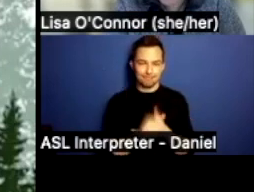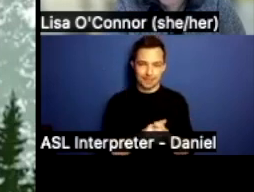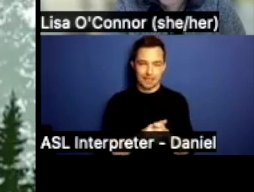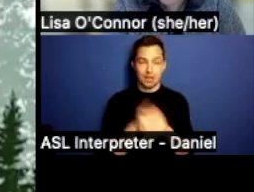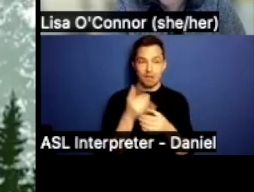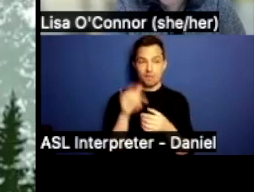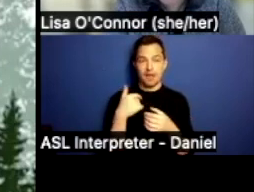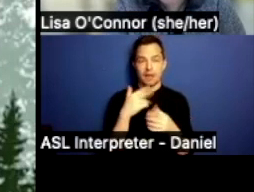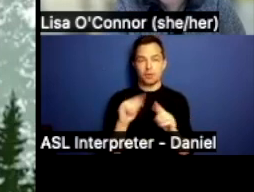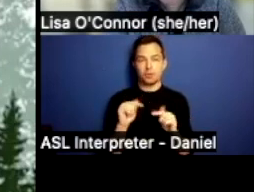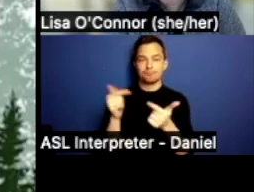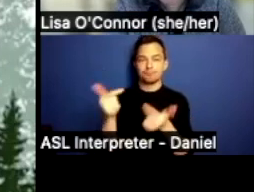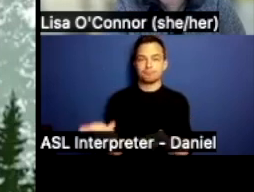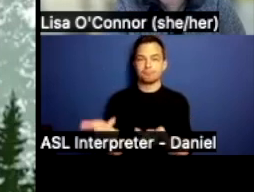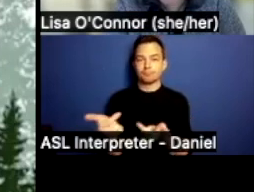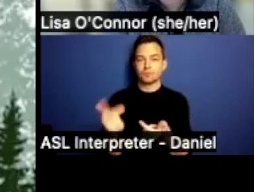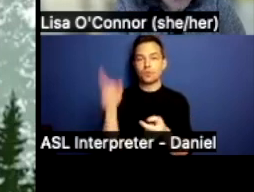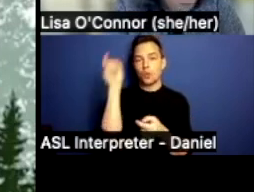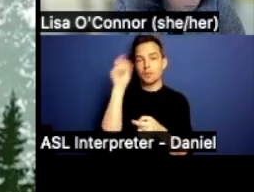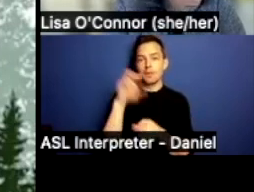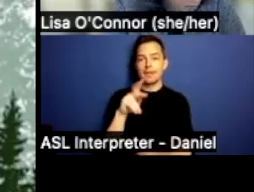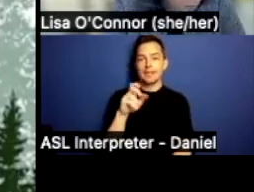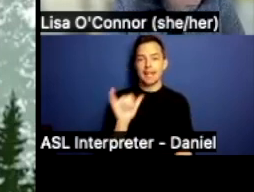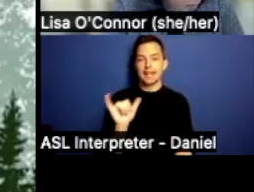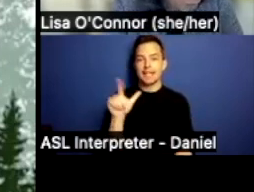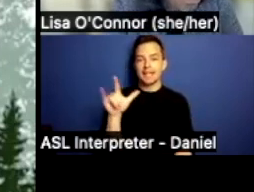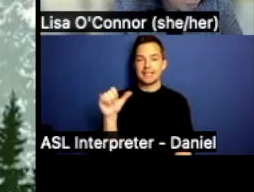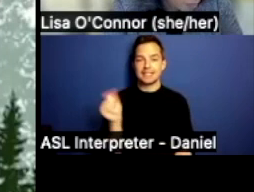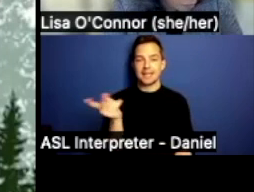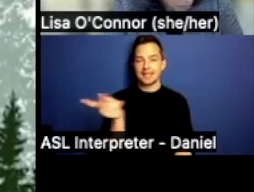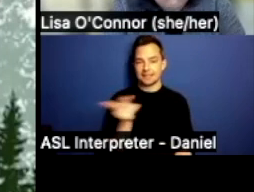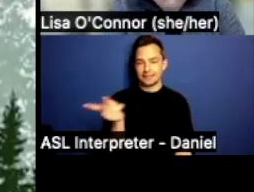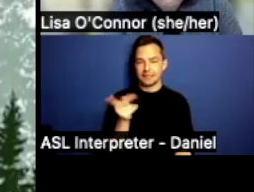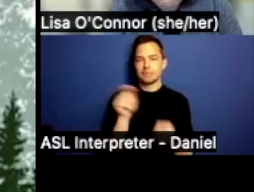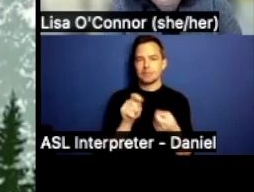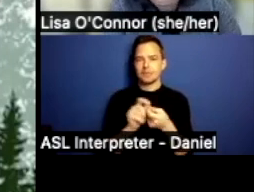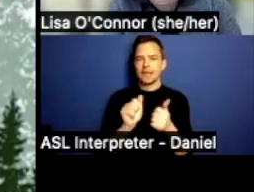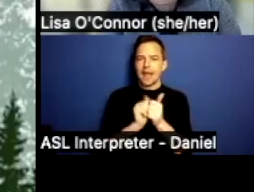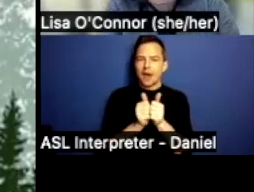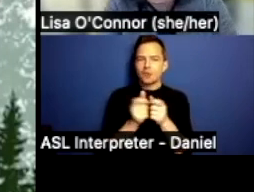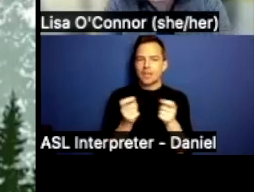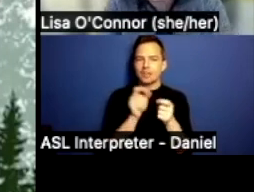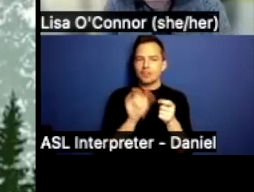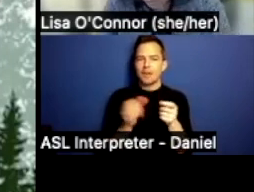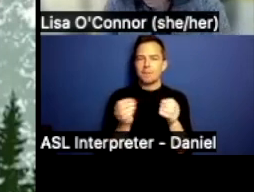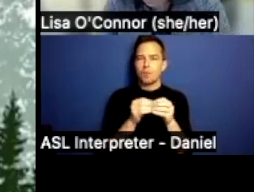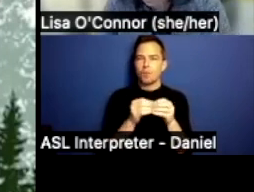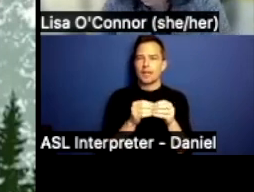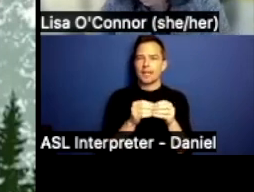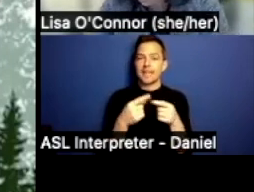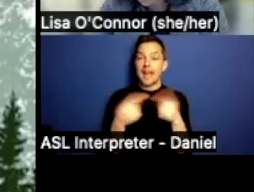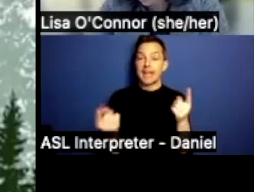I'm going to turn to the wisdom of Kelly and Lisa, specifically on how to do this work, taking an